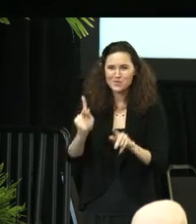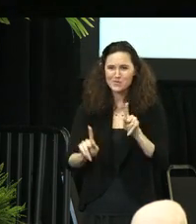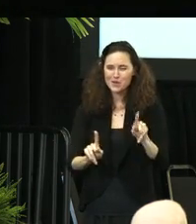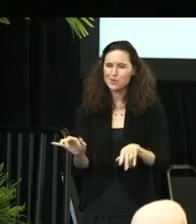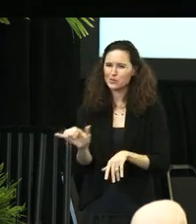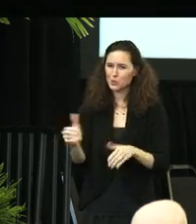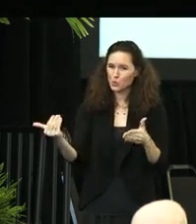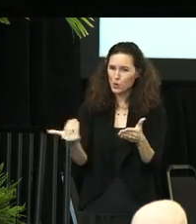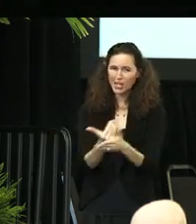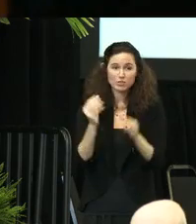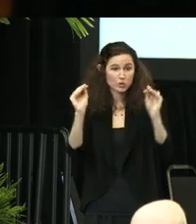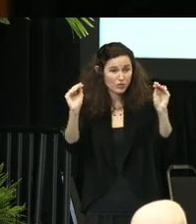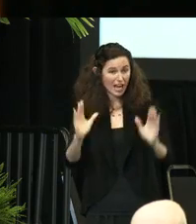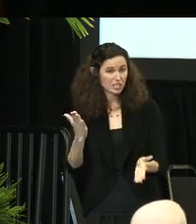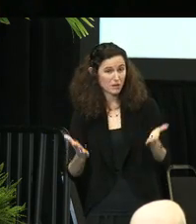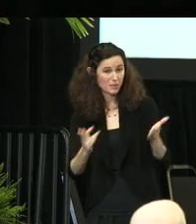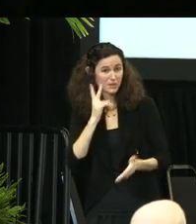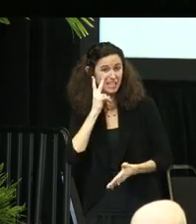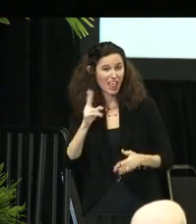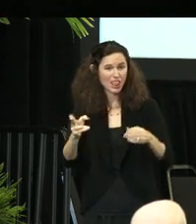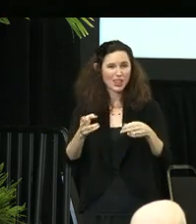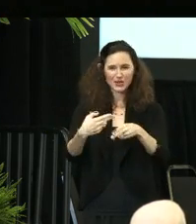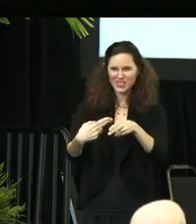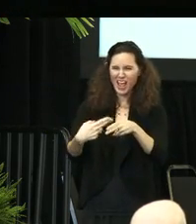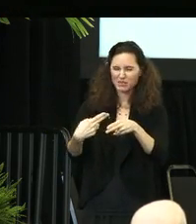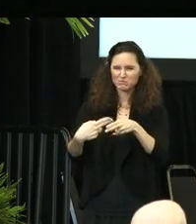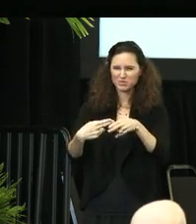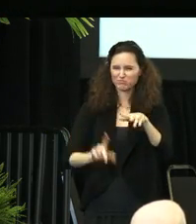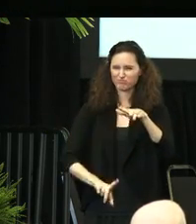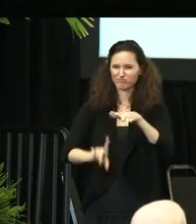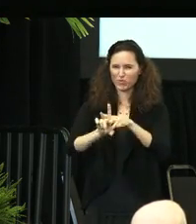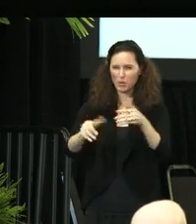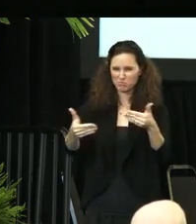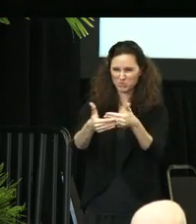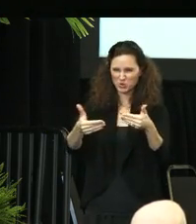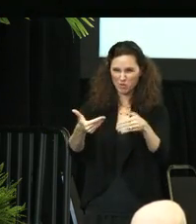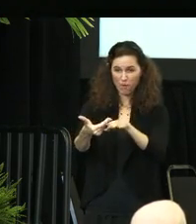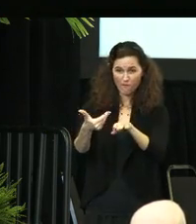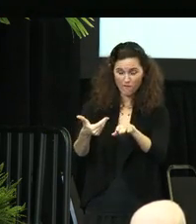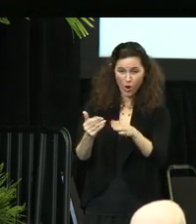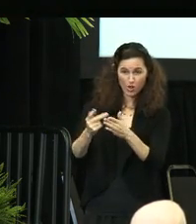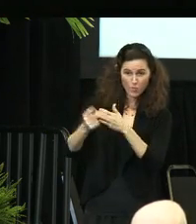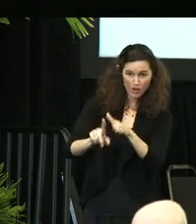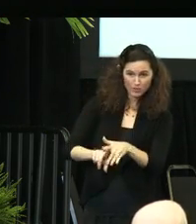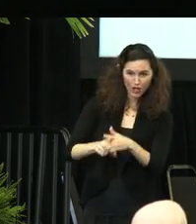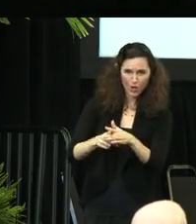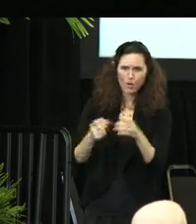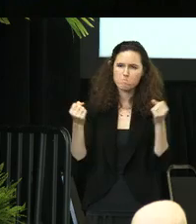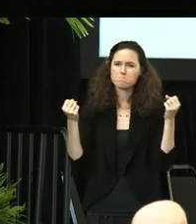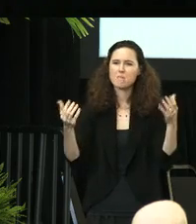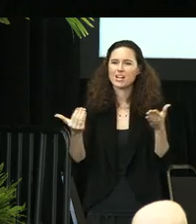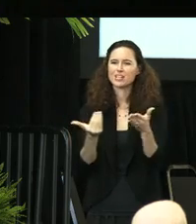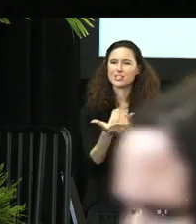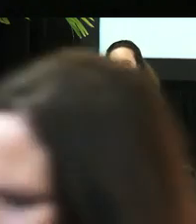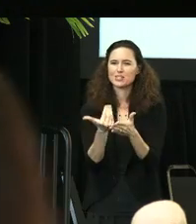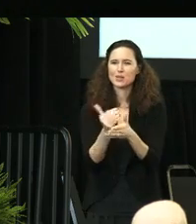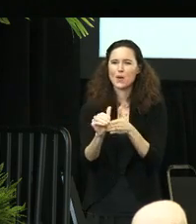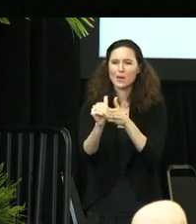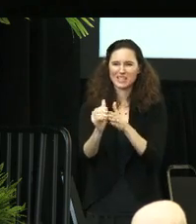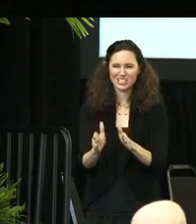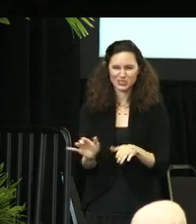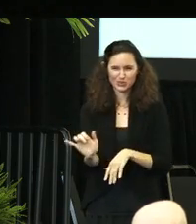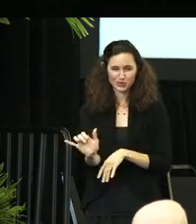We have some new faculty. You might have seen their names scrolling before the program started. We have a lot of new leaders at the college. So what I'd like to